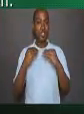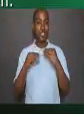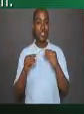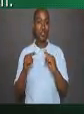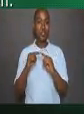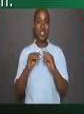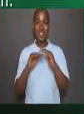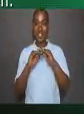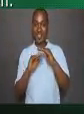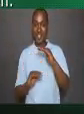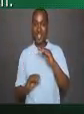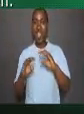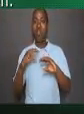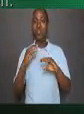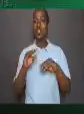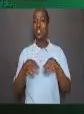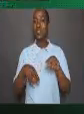low concentration.